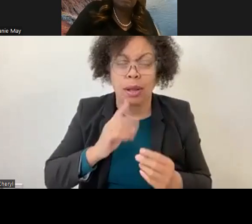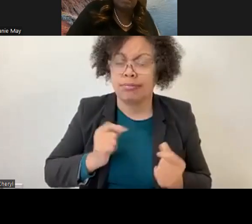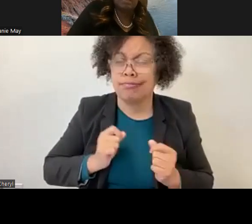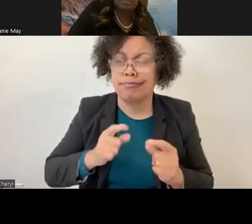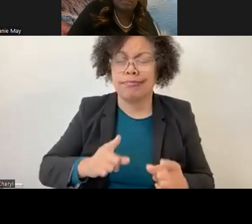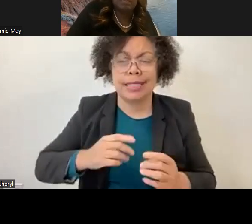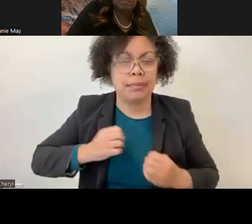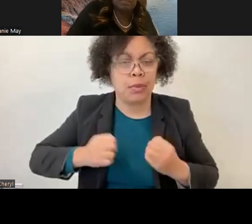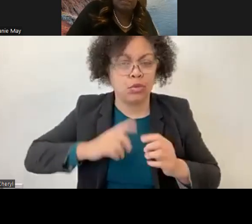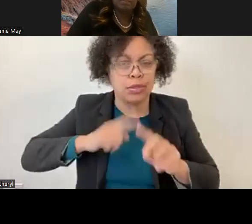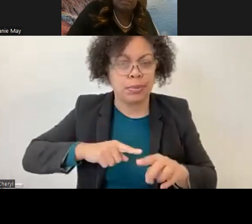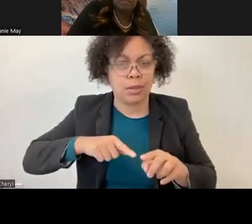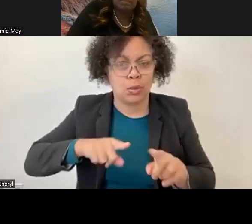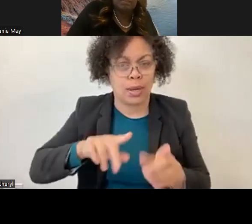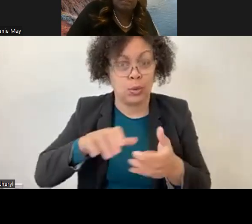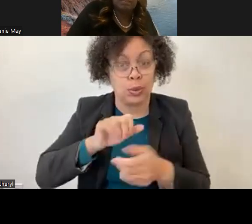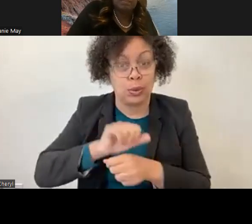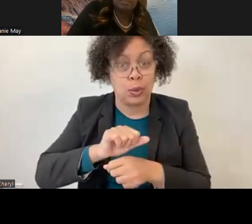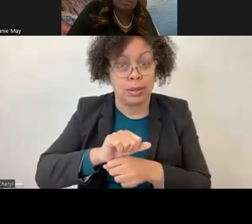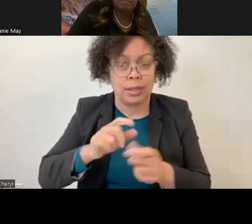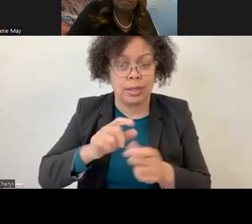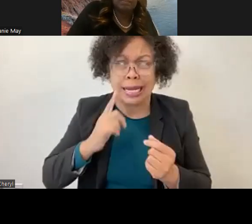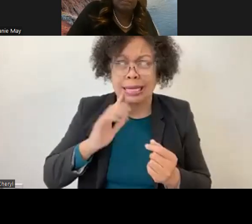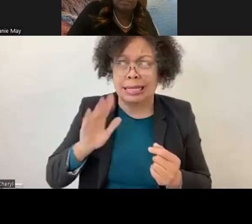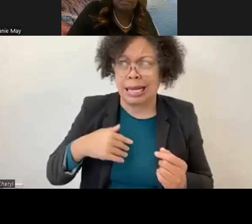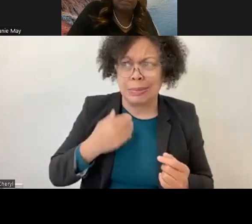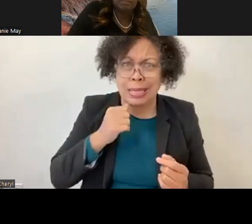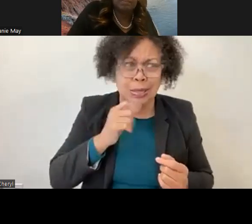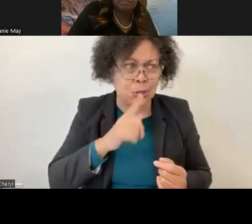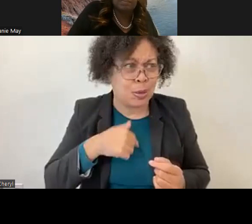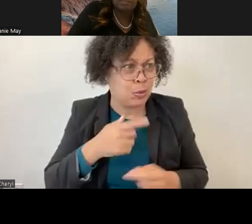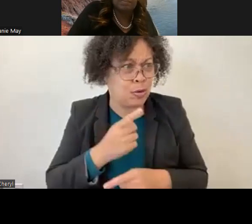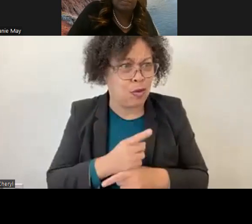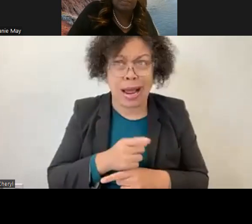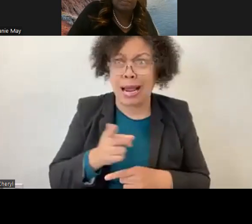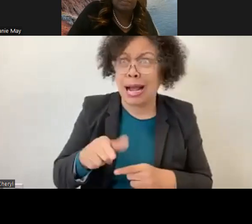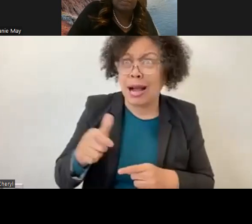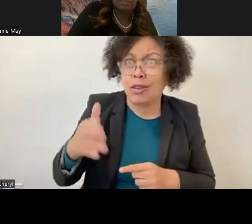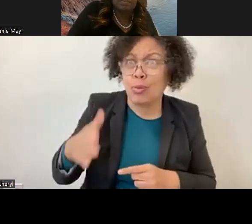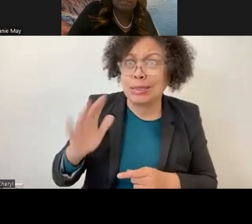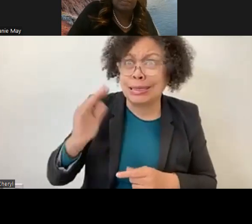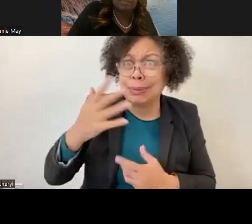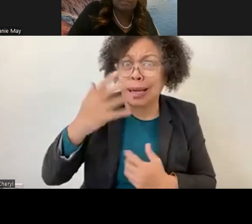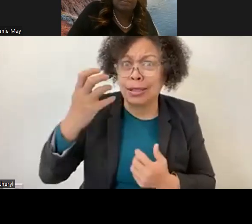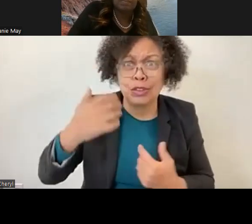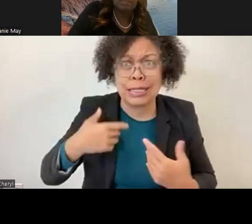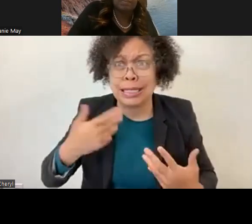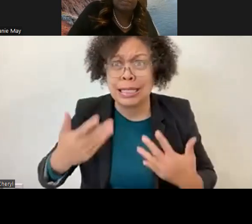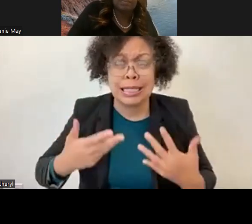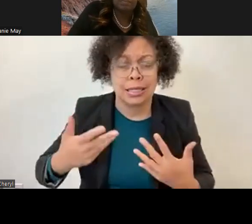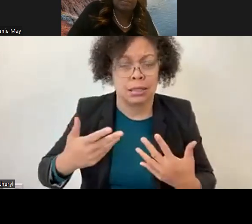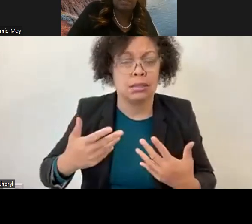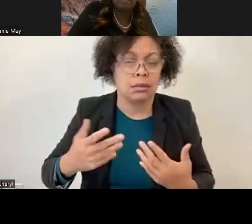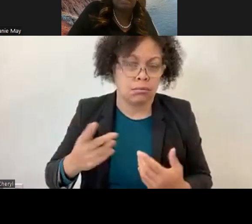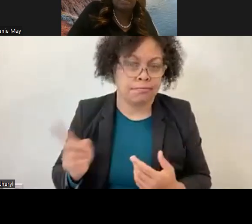this and feel like, I don't know if I'm doing this right, or this person seems angry. And it was really helpful when one of us was